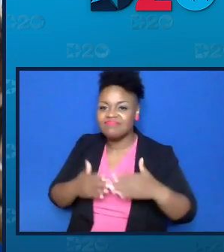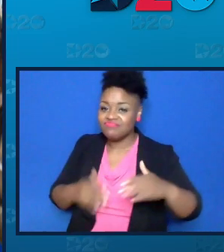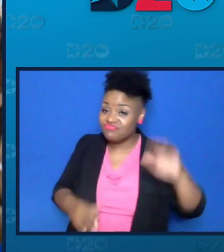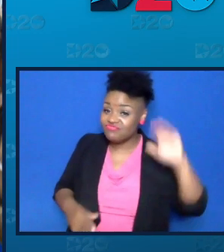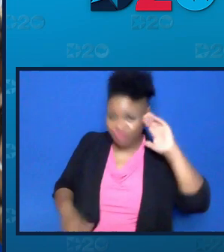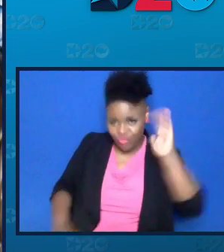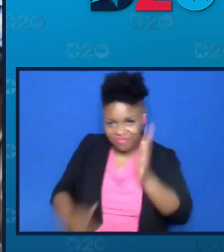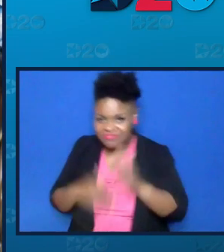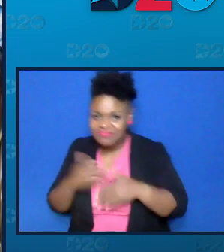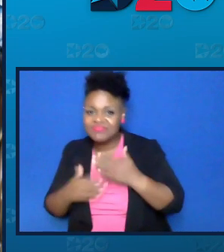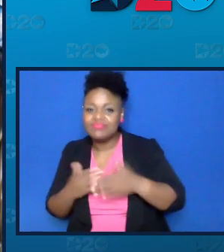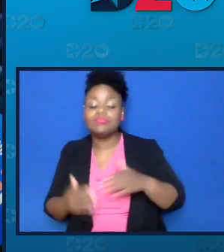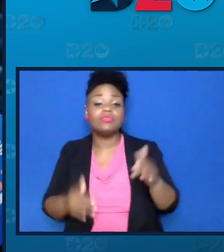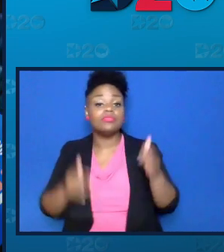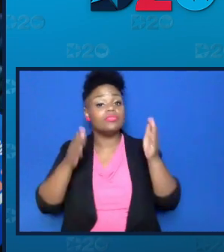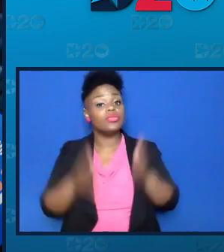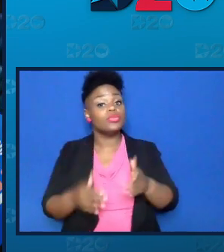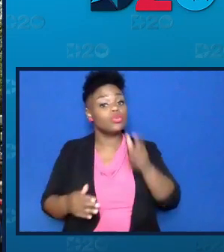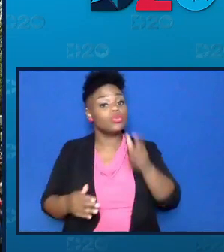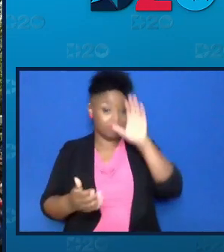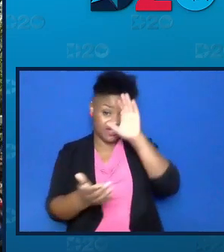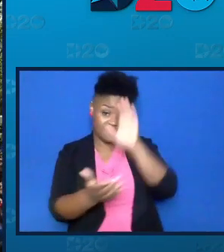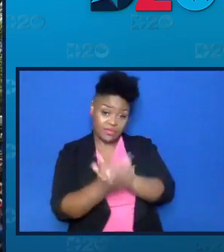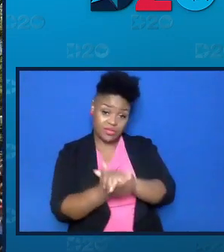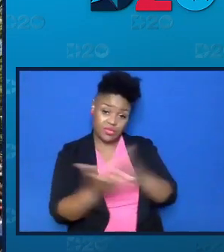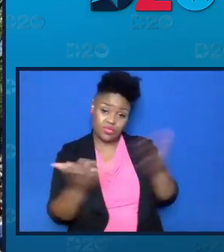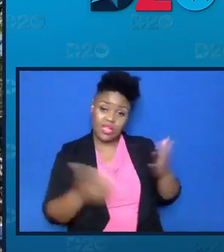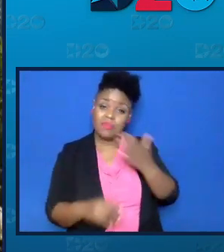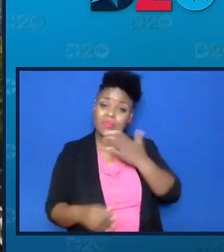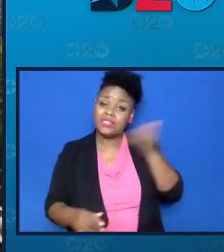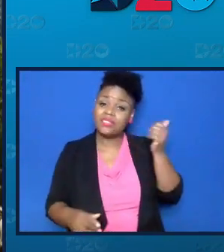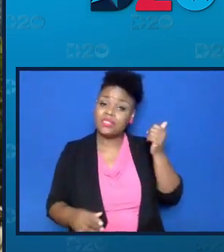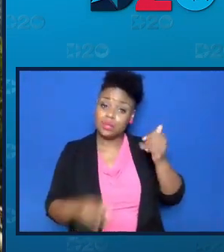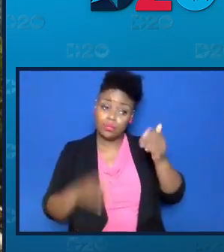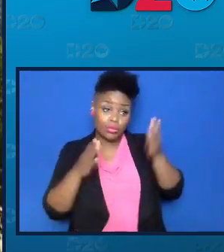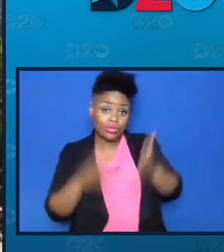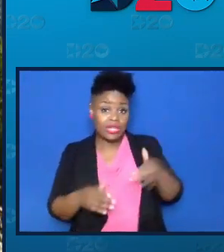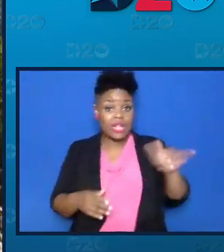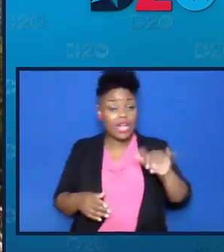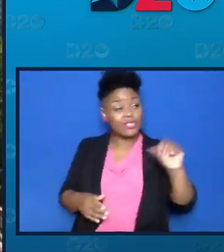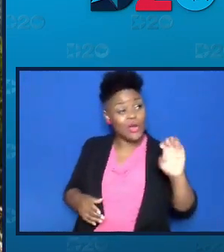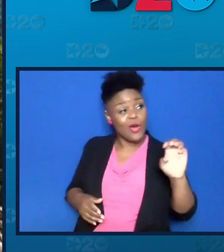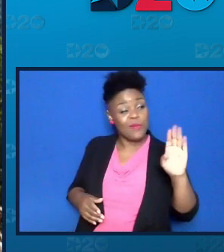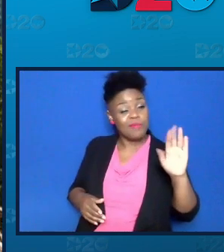us, somebody like Joe Biden who actually believes in the American idea,